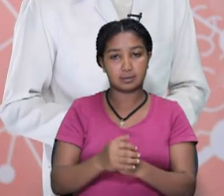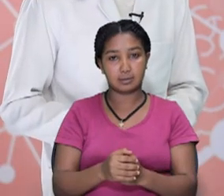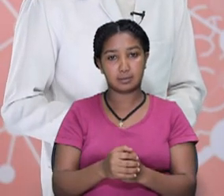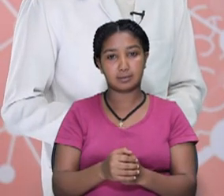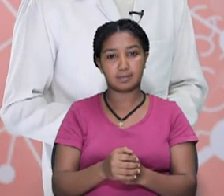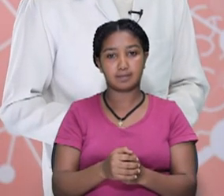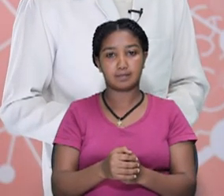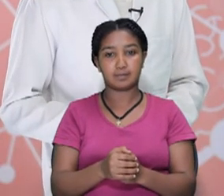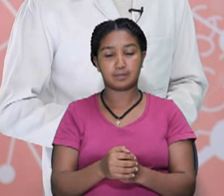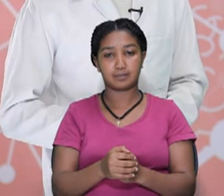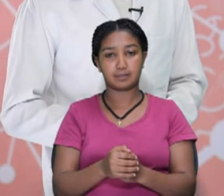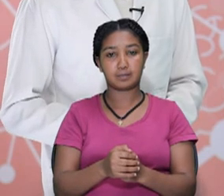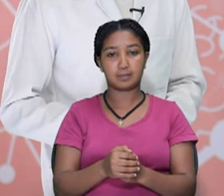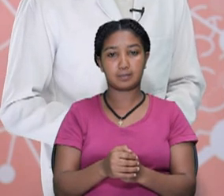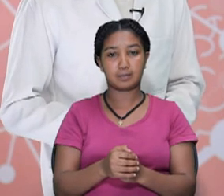grass.